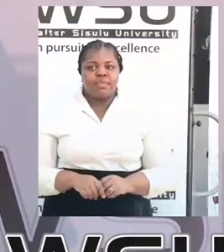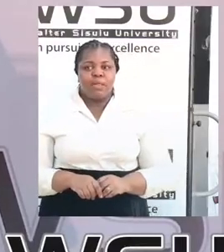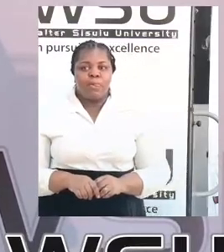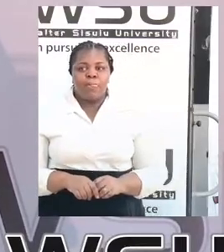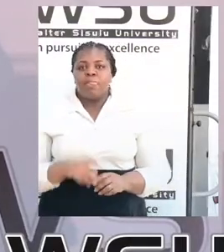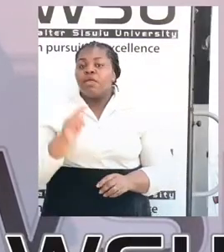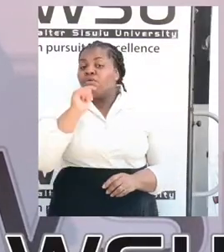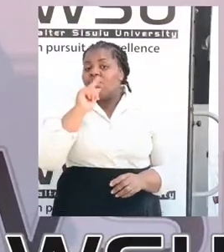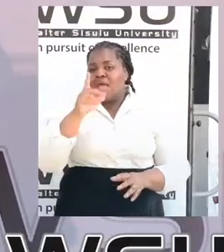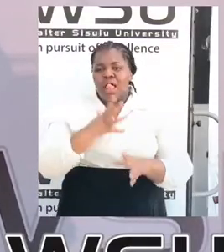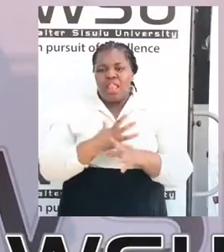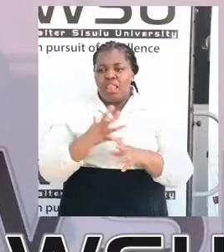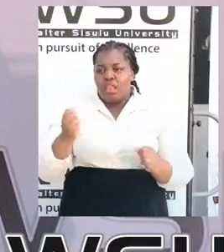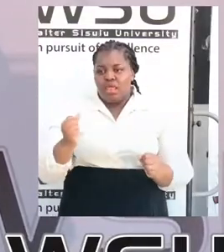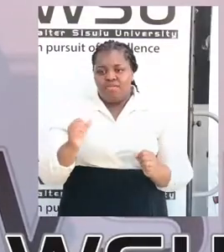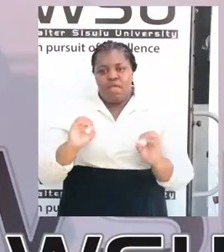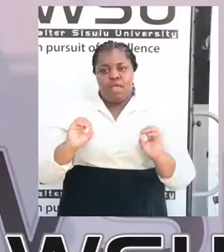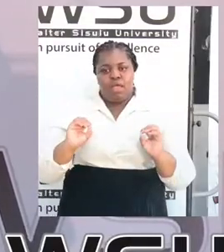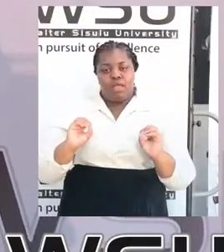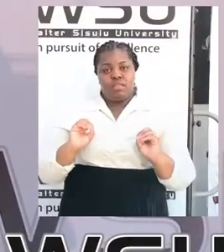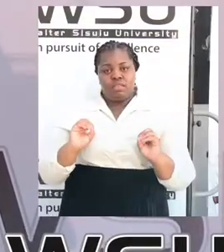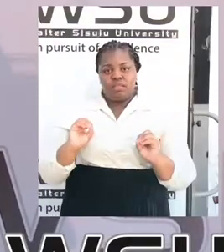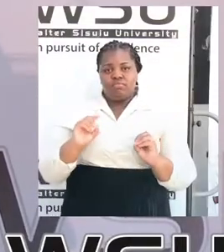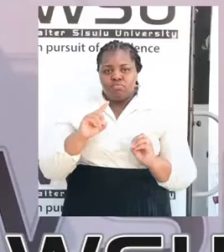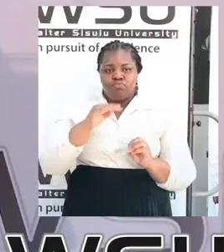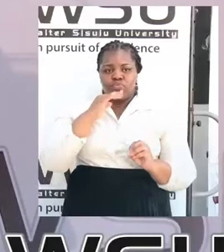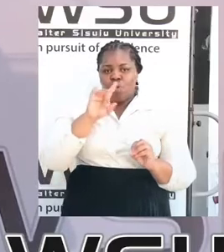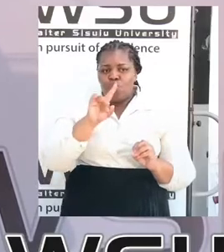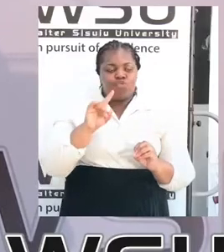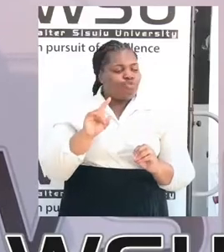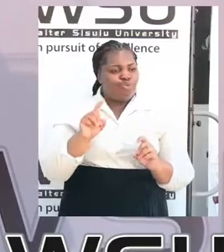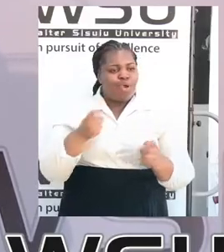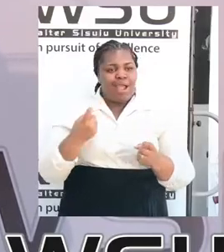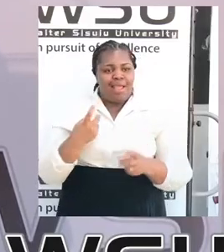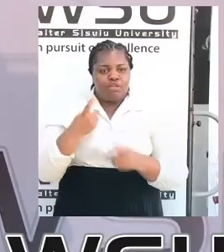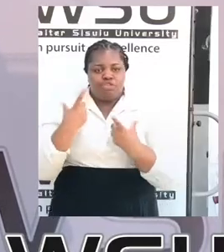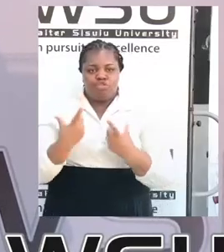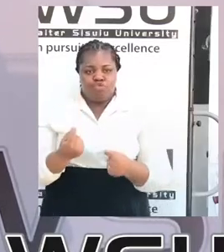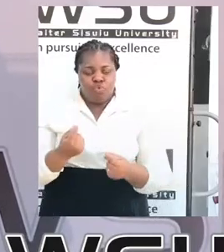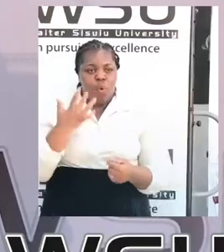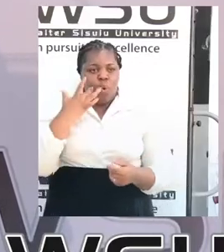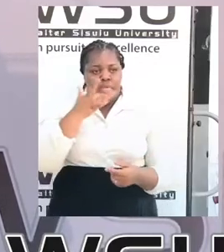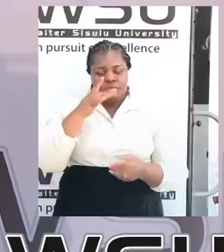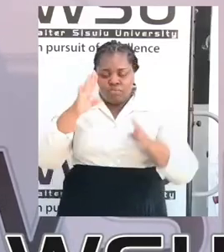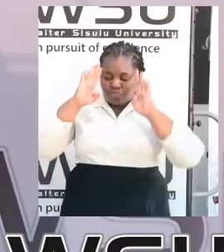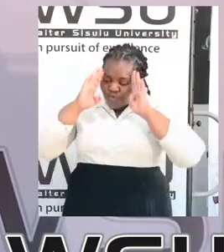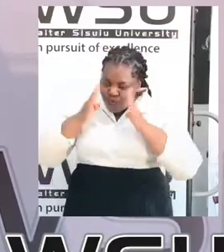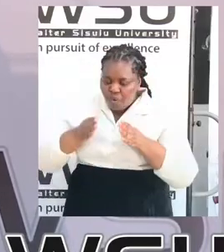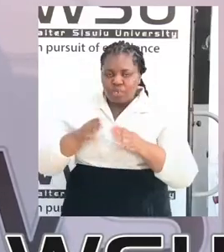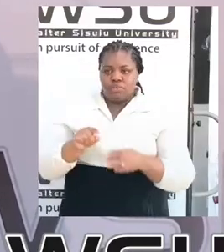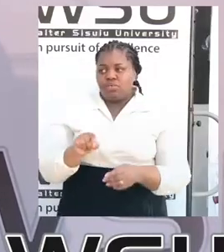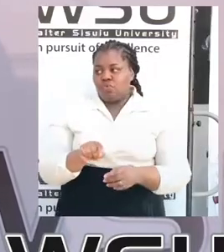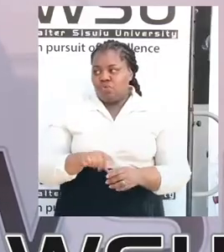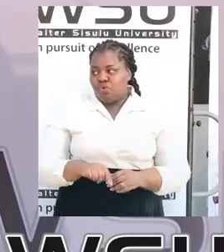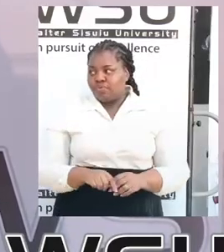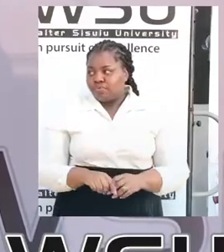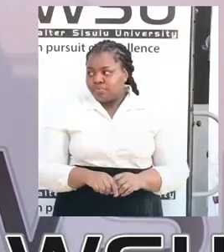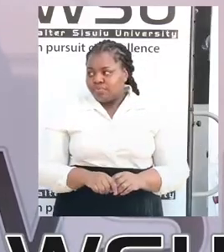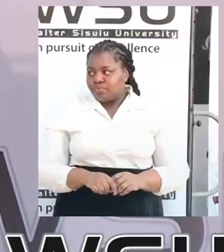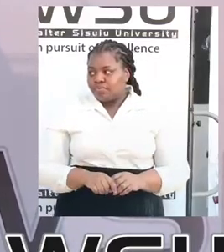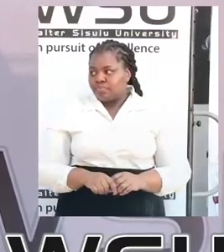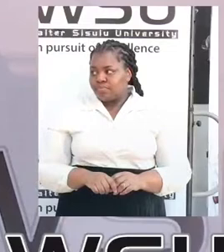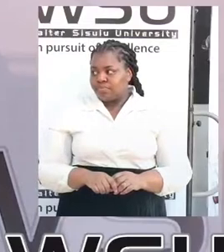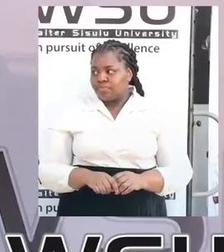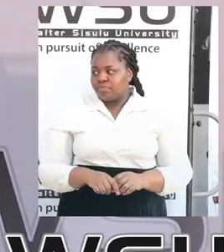There's never been anything you couldn't do when you put your mind to it. This is